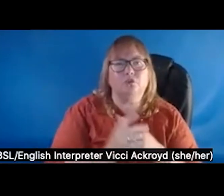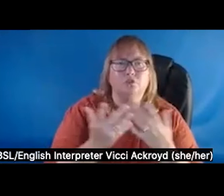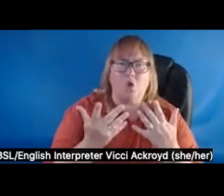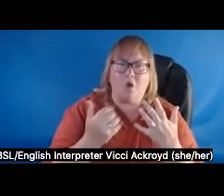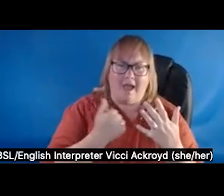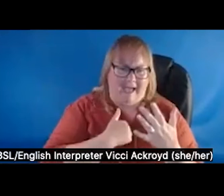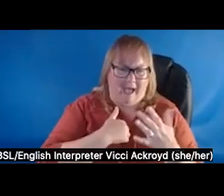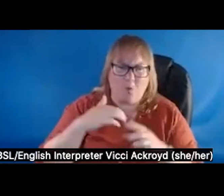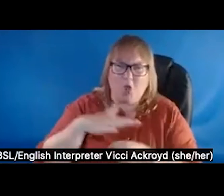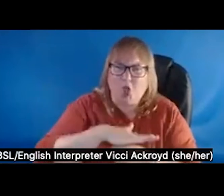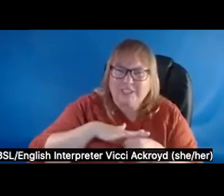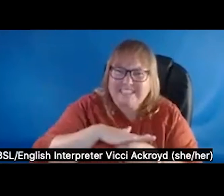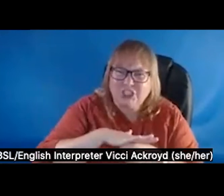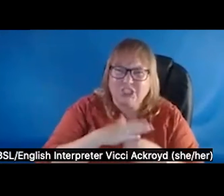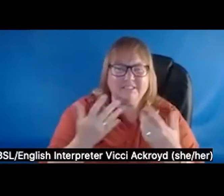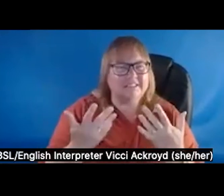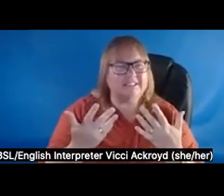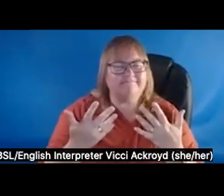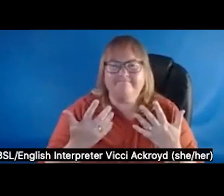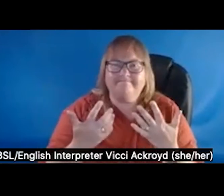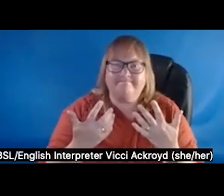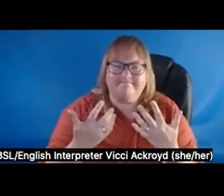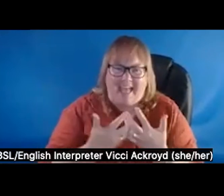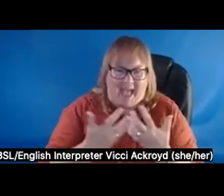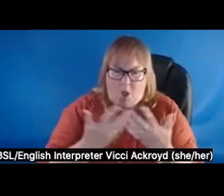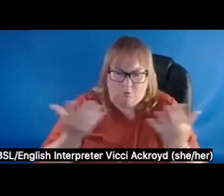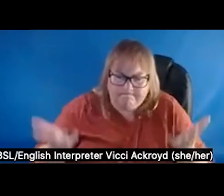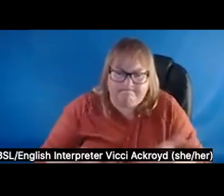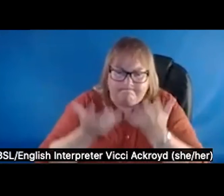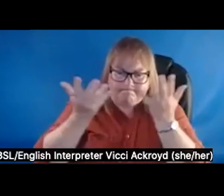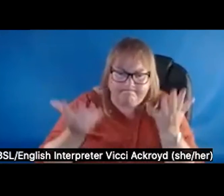conditions, what we do to kind of make it possible for our practices to flourish.